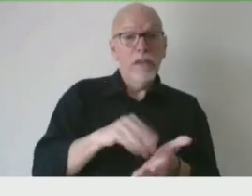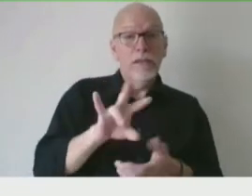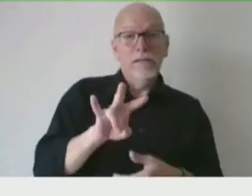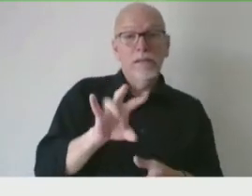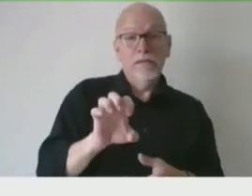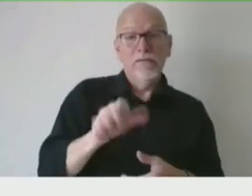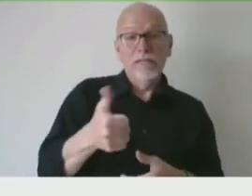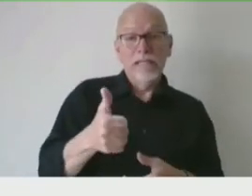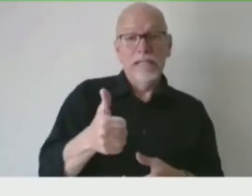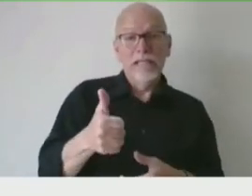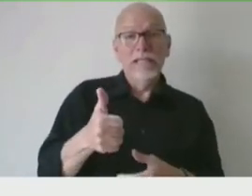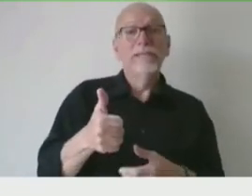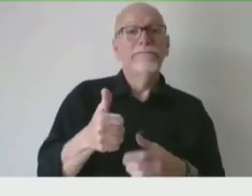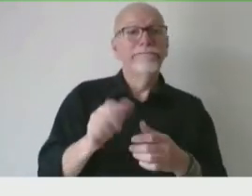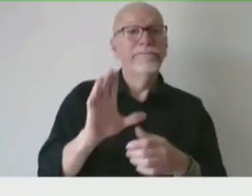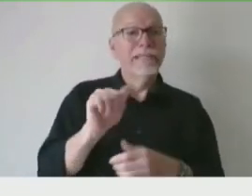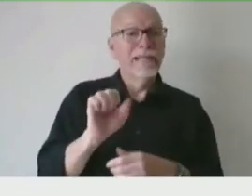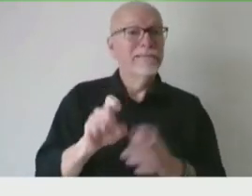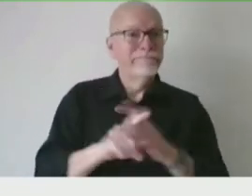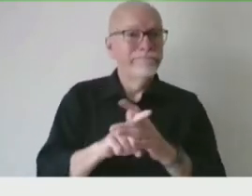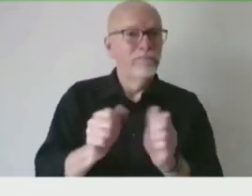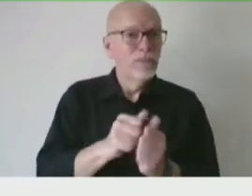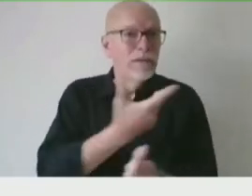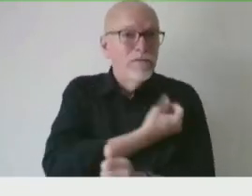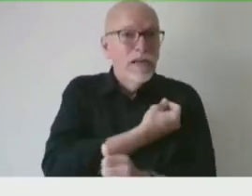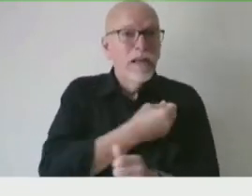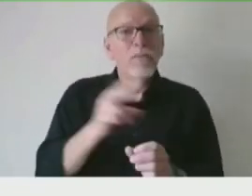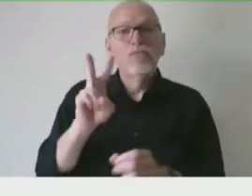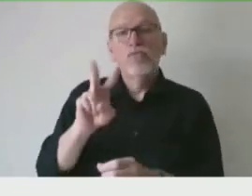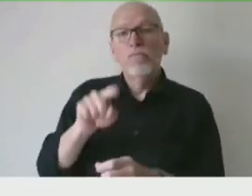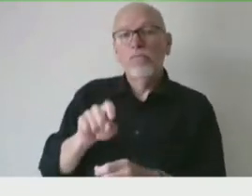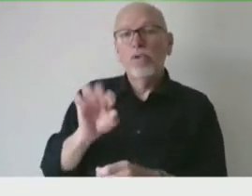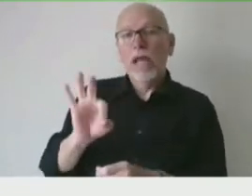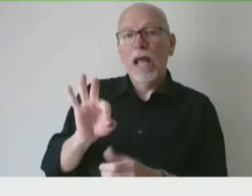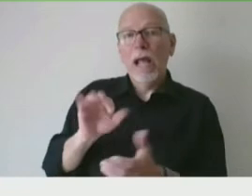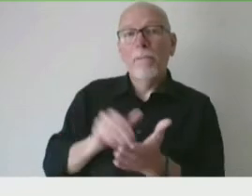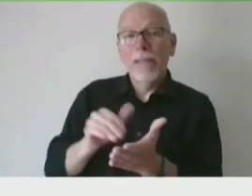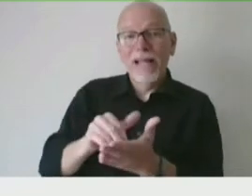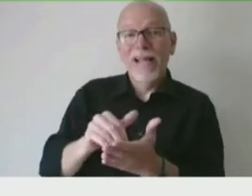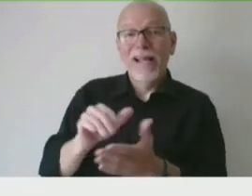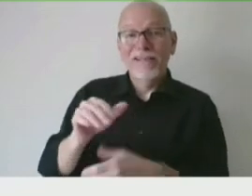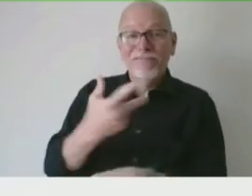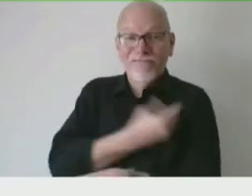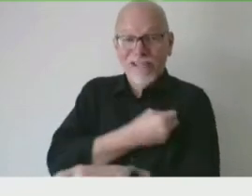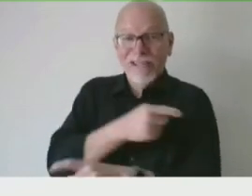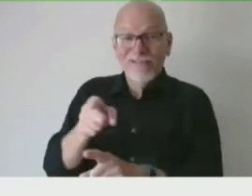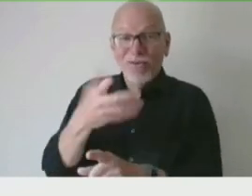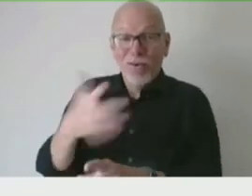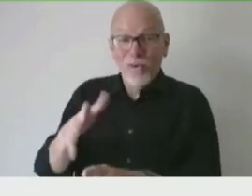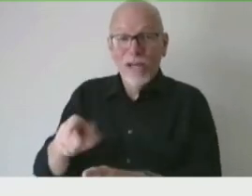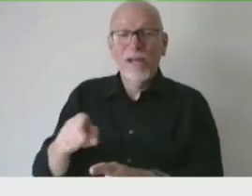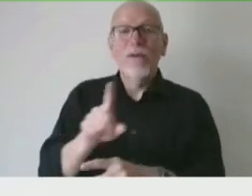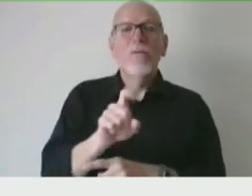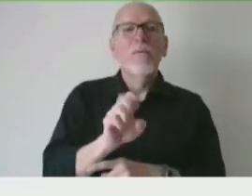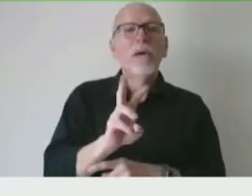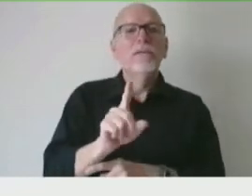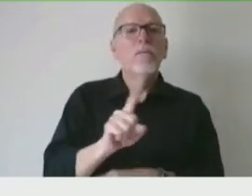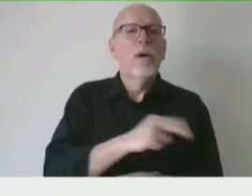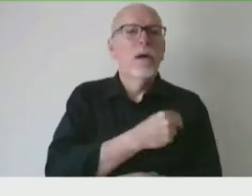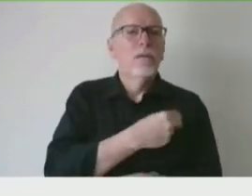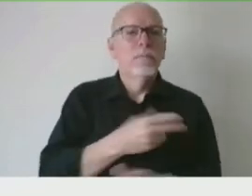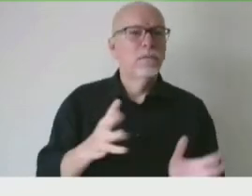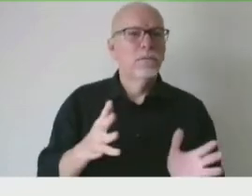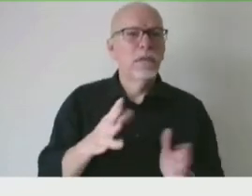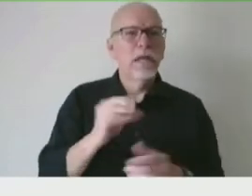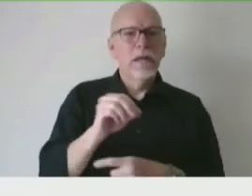breakthrough cases among more than 2.9 million fully vaccinated Hoosiers, only 161 of those have been hospitalized, and a total